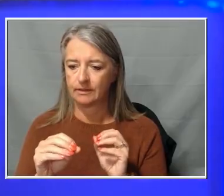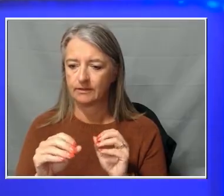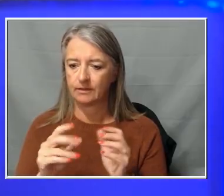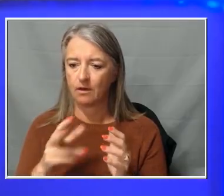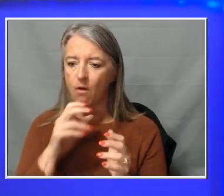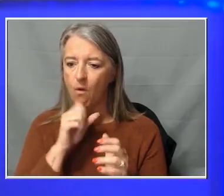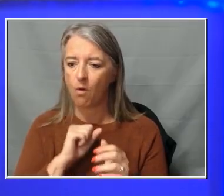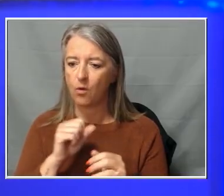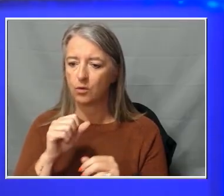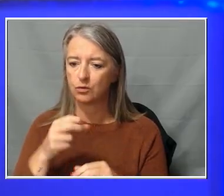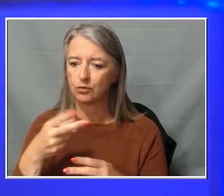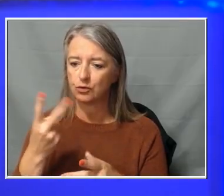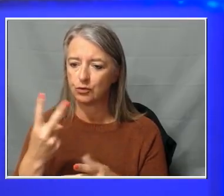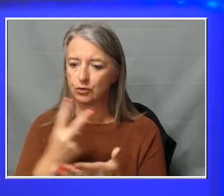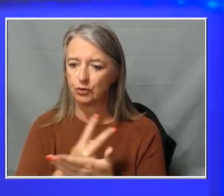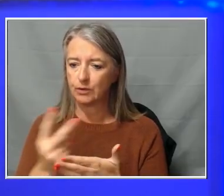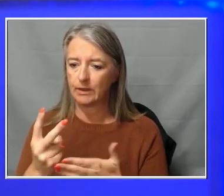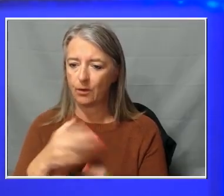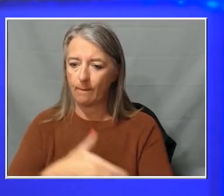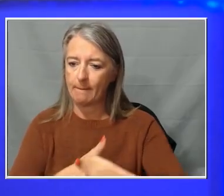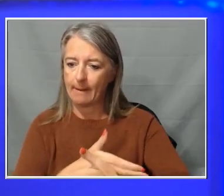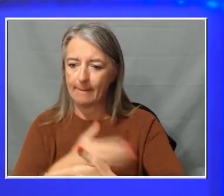at home. And Dr. Jamou,